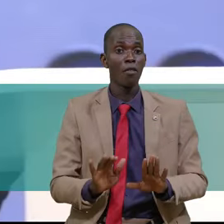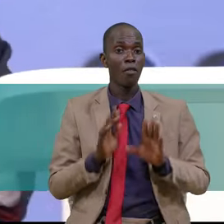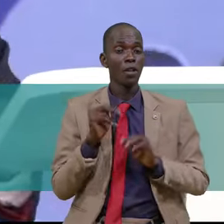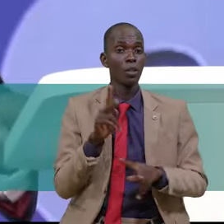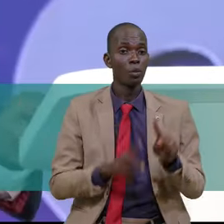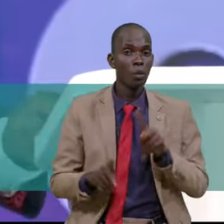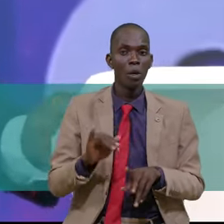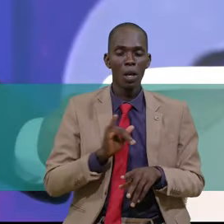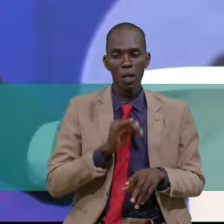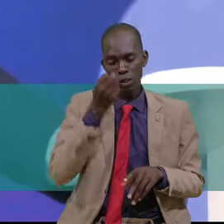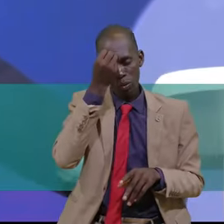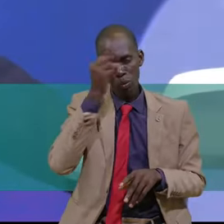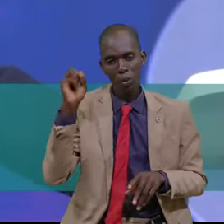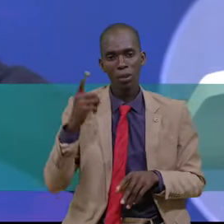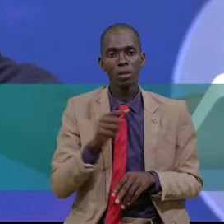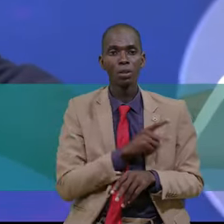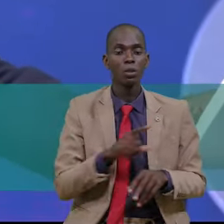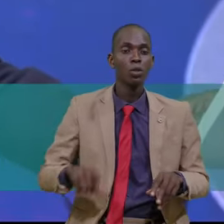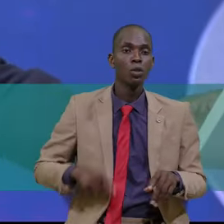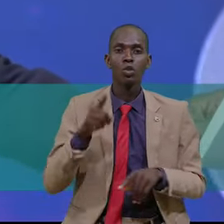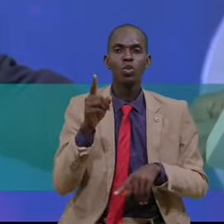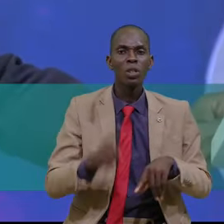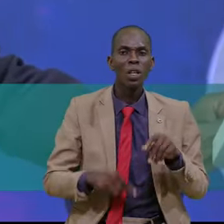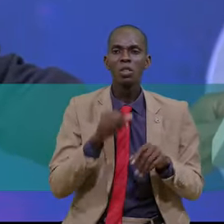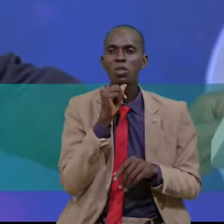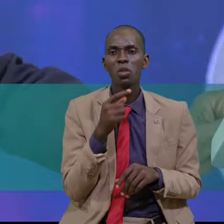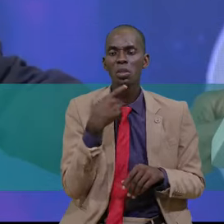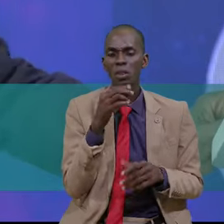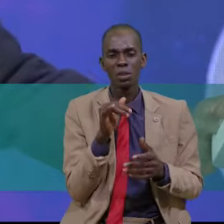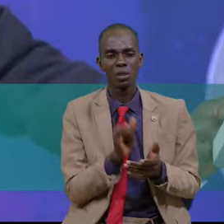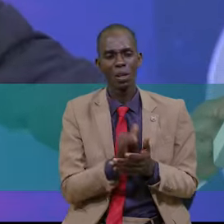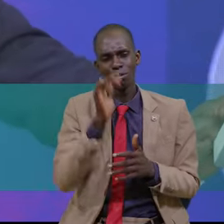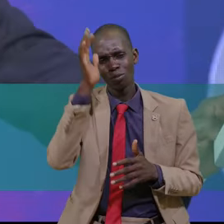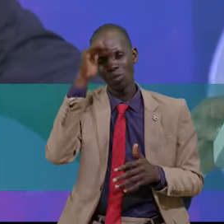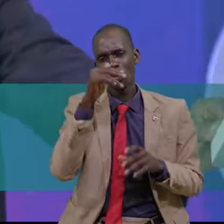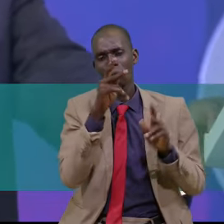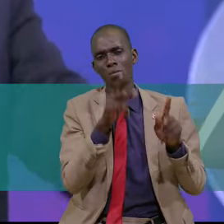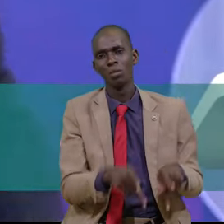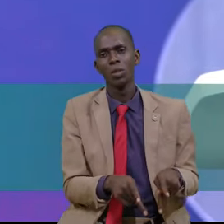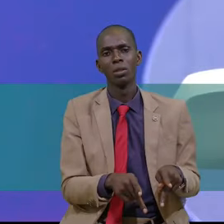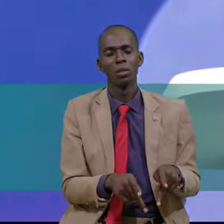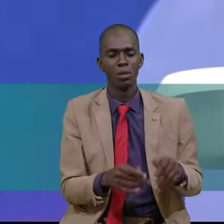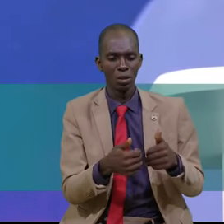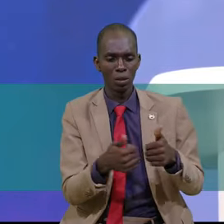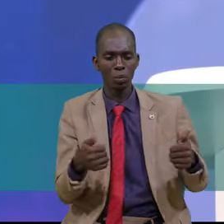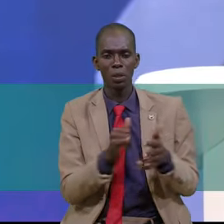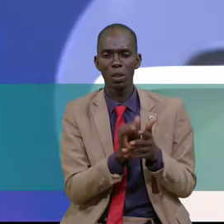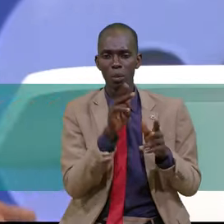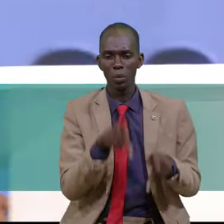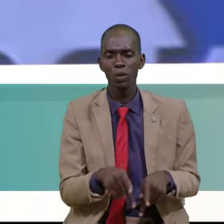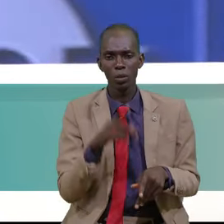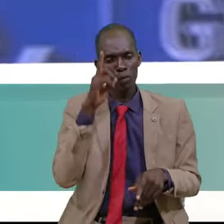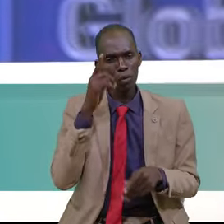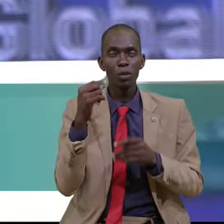disobeyed the Lord you cannot say that Unholy Man Apart for the Lord for the service of the